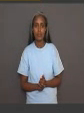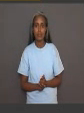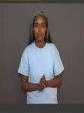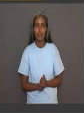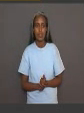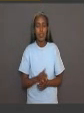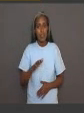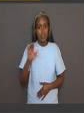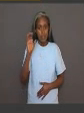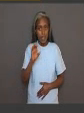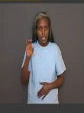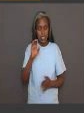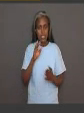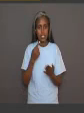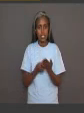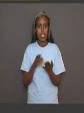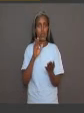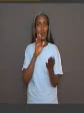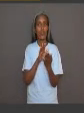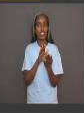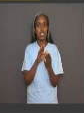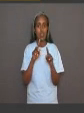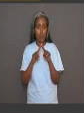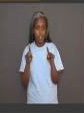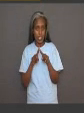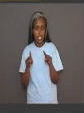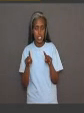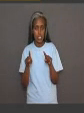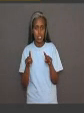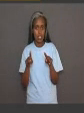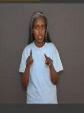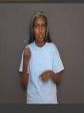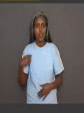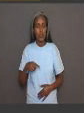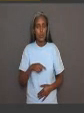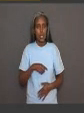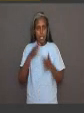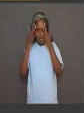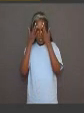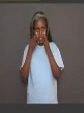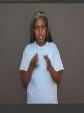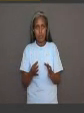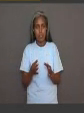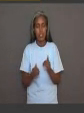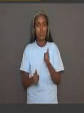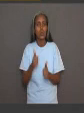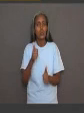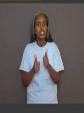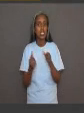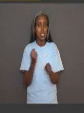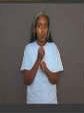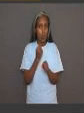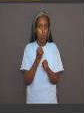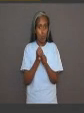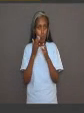By finding their coefficients of variation, we can determine which workers